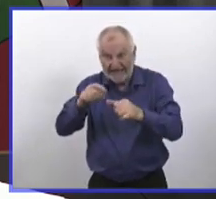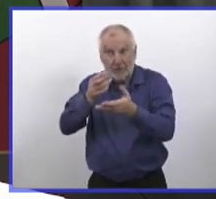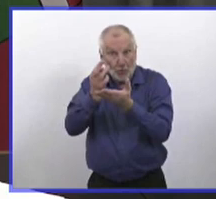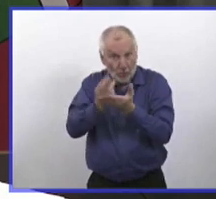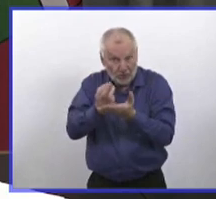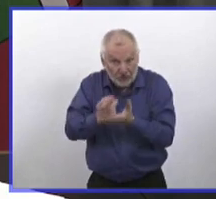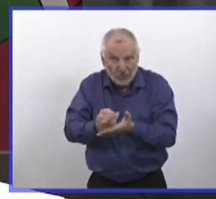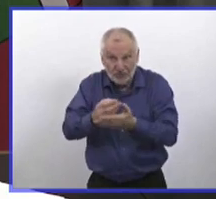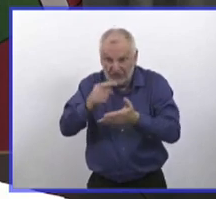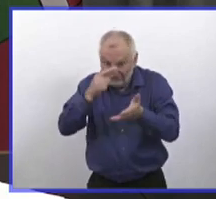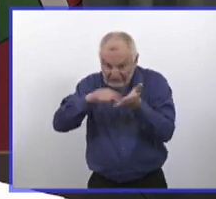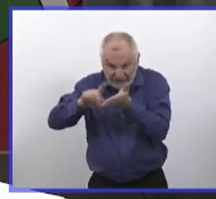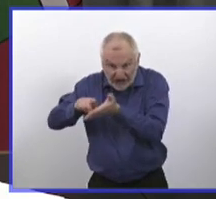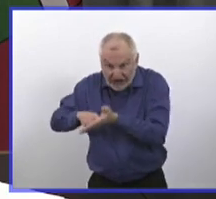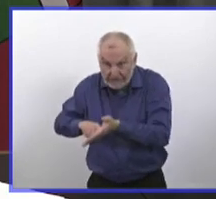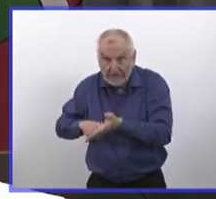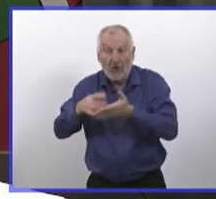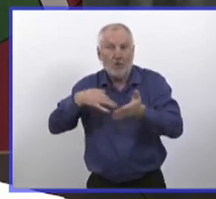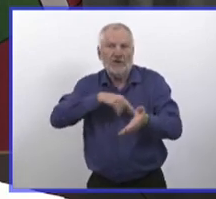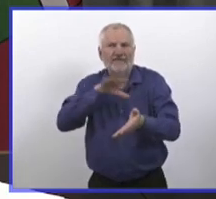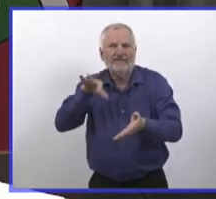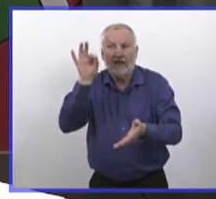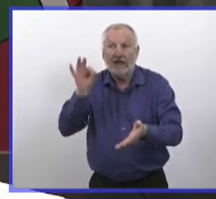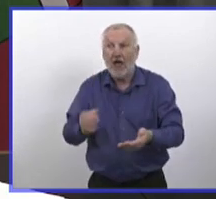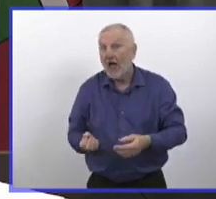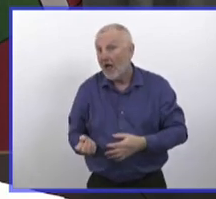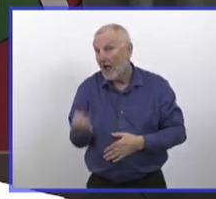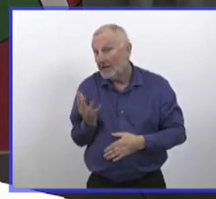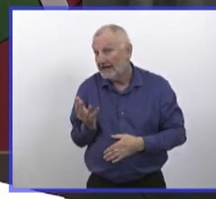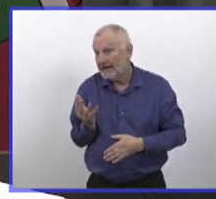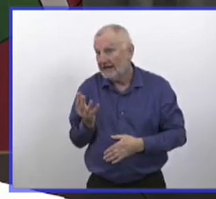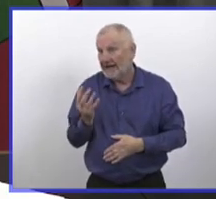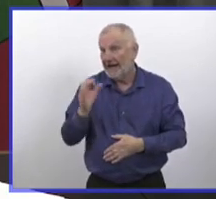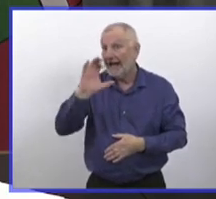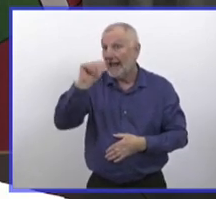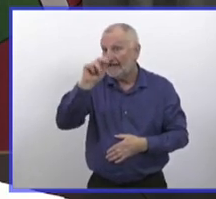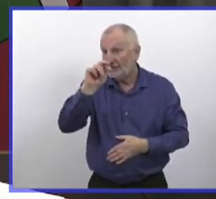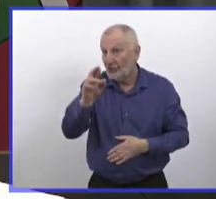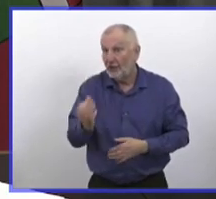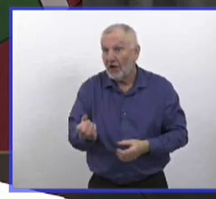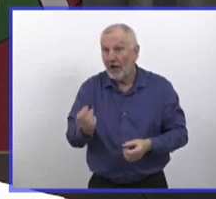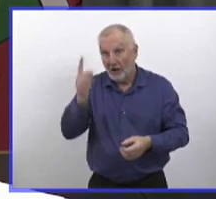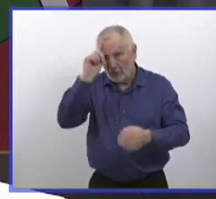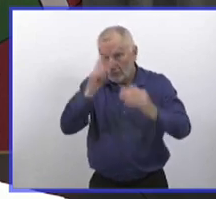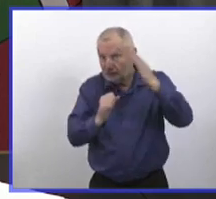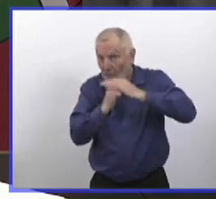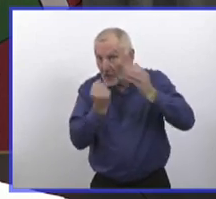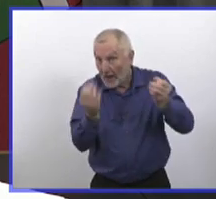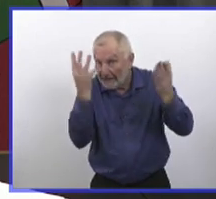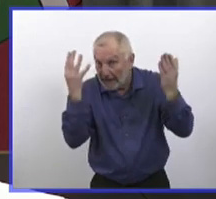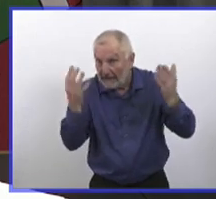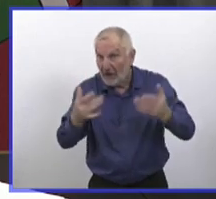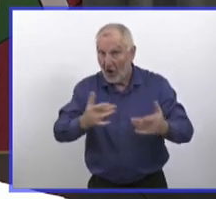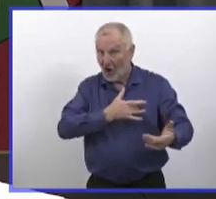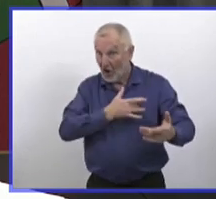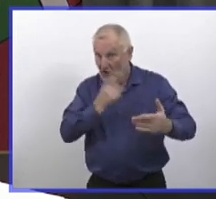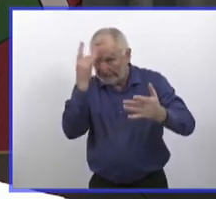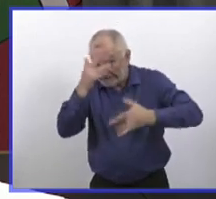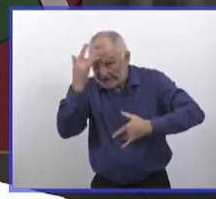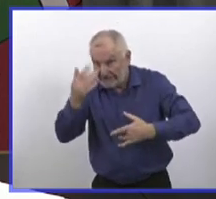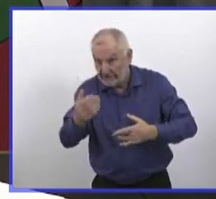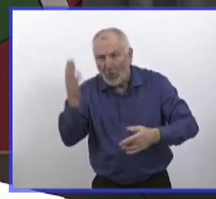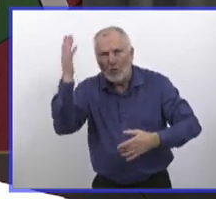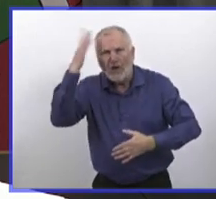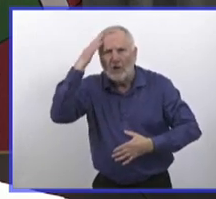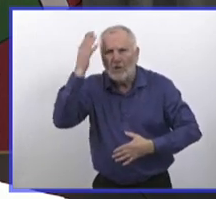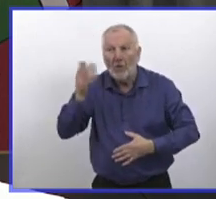Manitobans have a certain condition, and we may even be able to say where in the province they live, or something like what age category they're in,